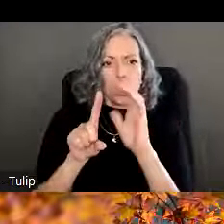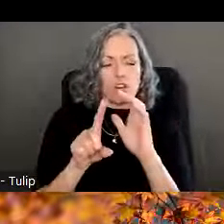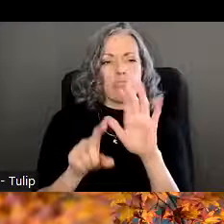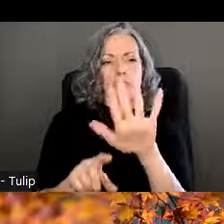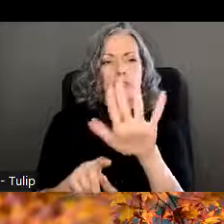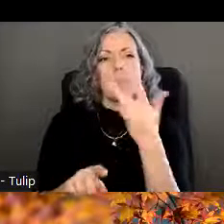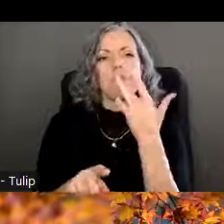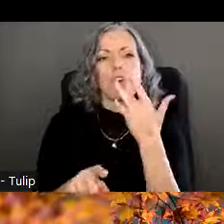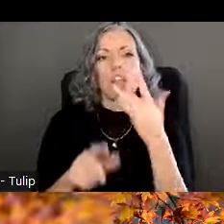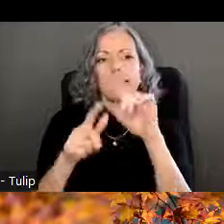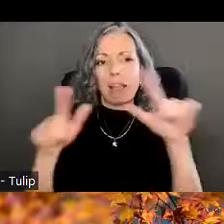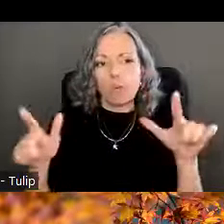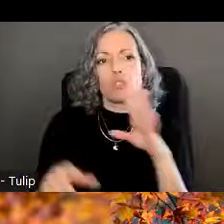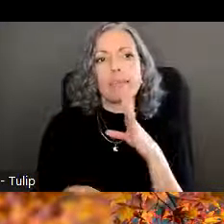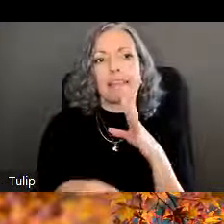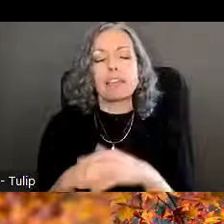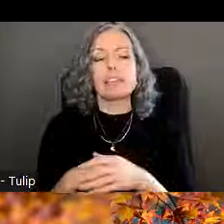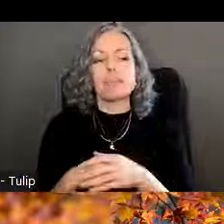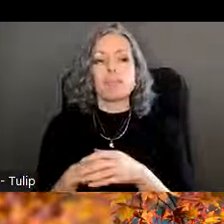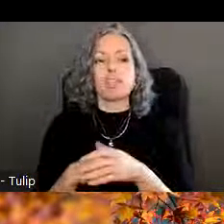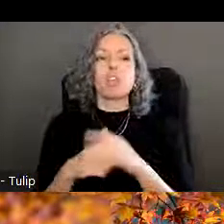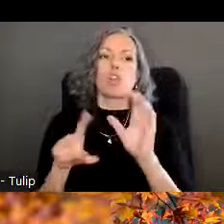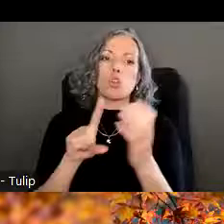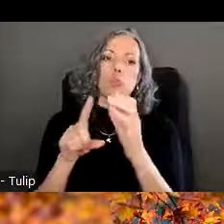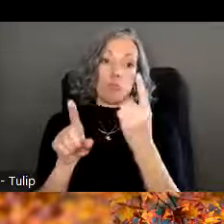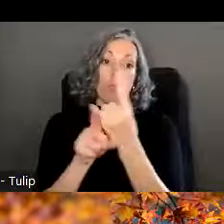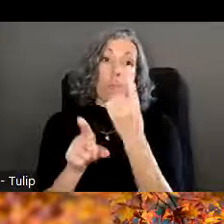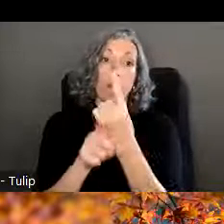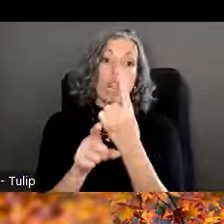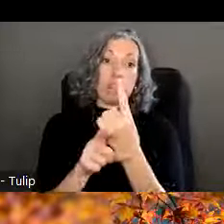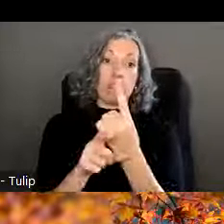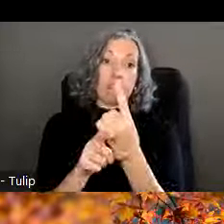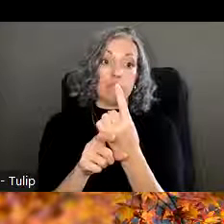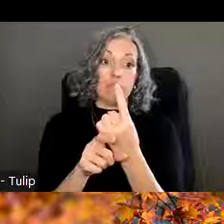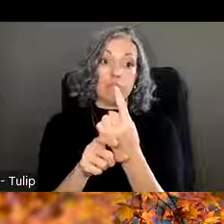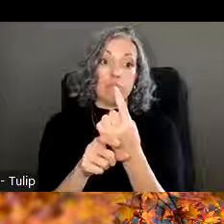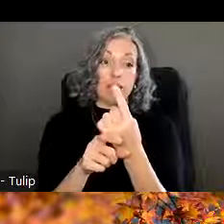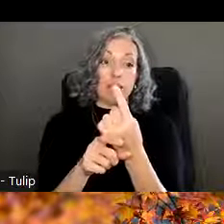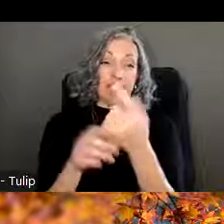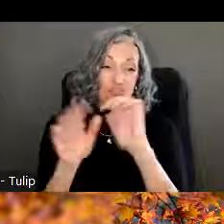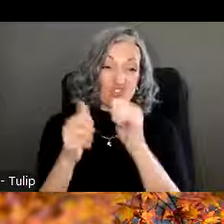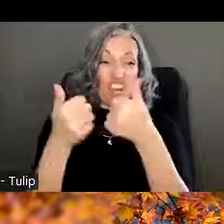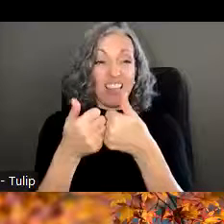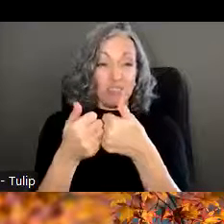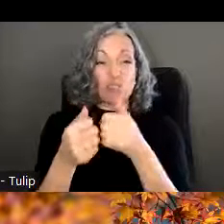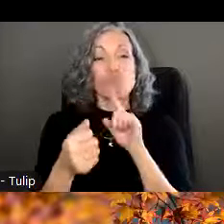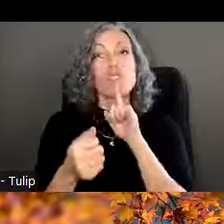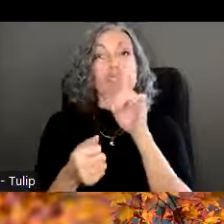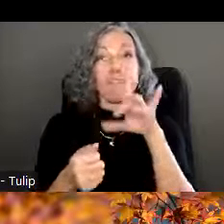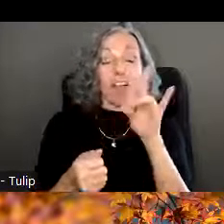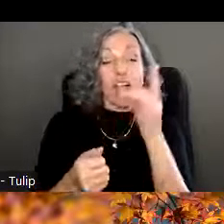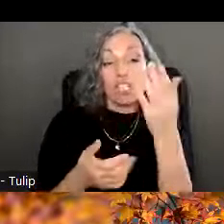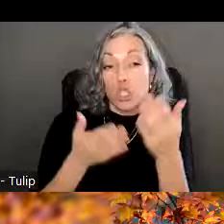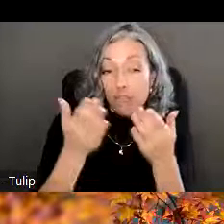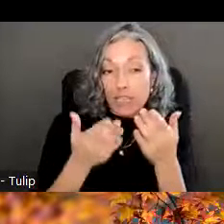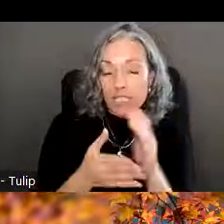language spoken. Also, cultural appropriateness and navigation challenges to be able to really find these services and find